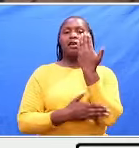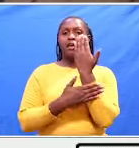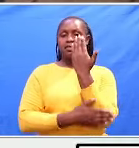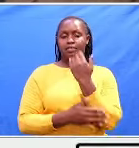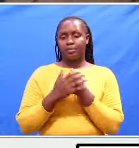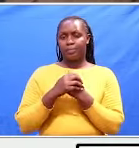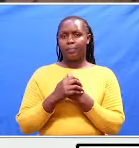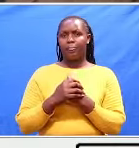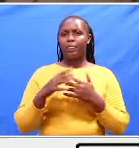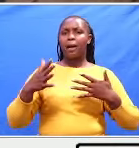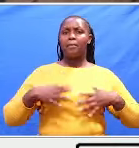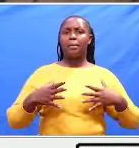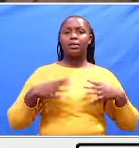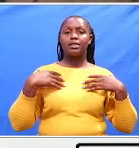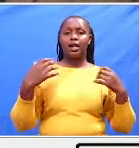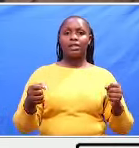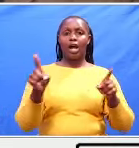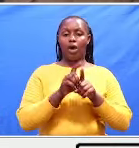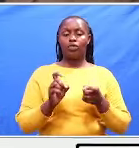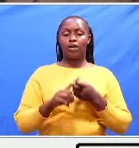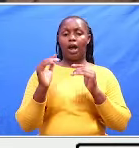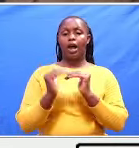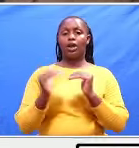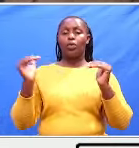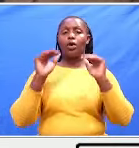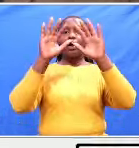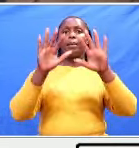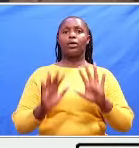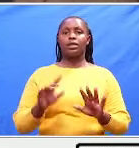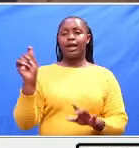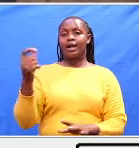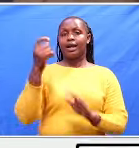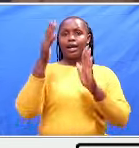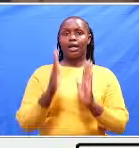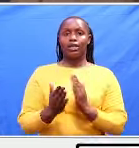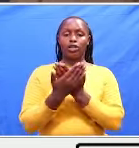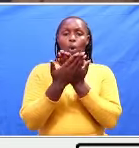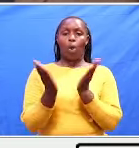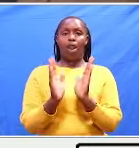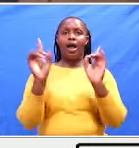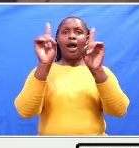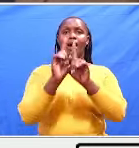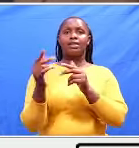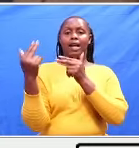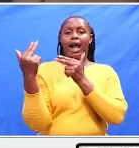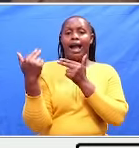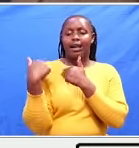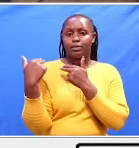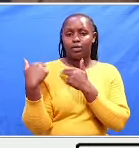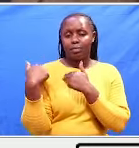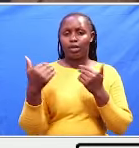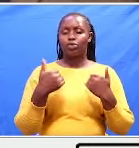and people's health are equally important. Every Kenyan, therefore, has a responsibility to